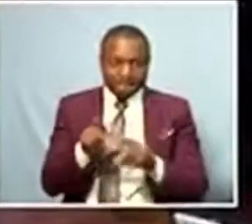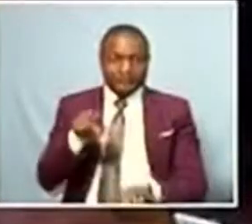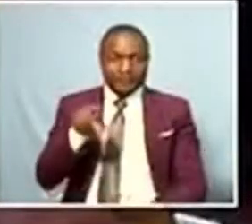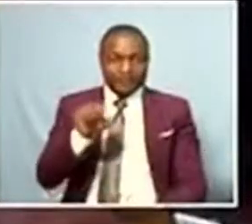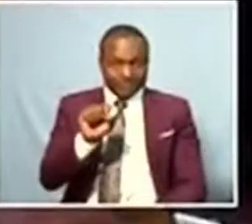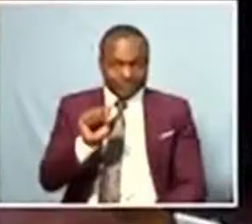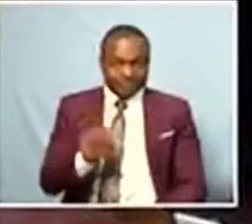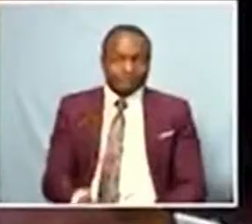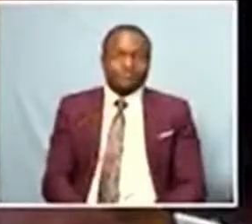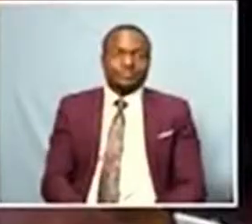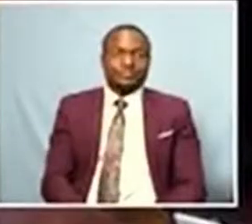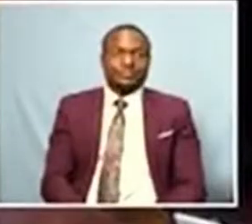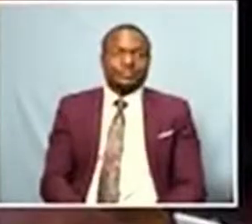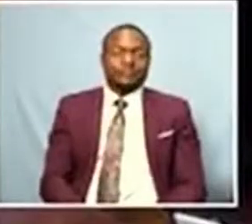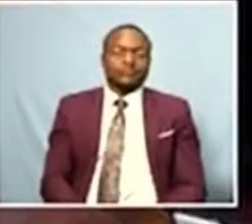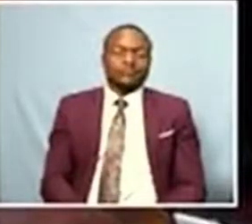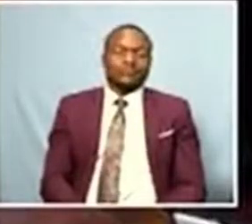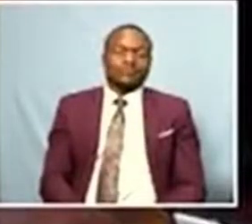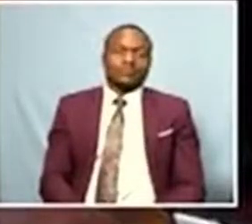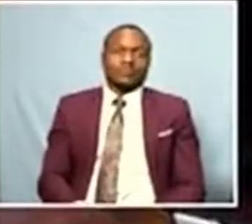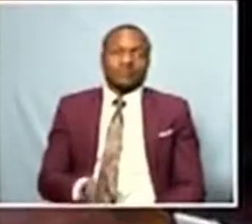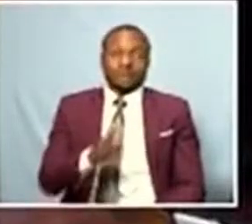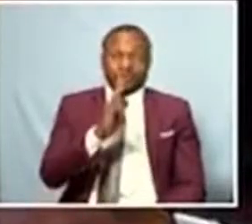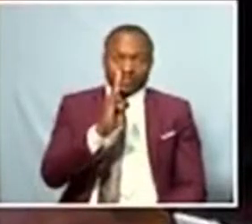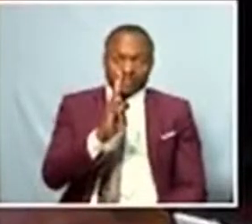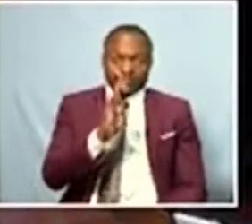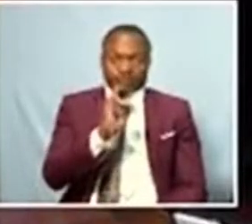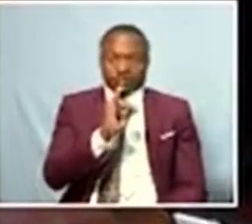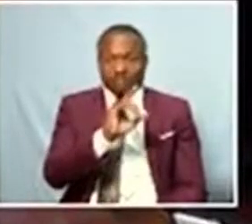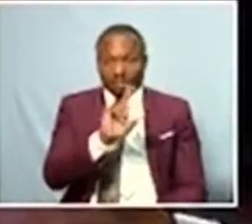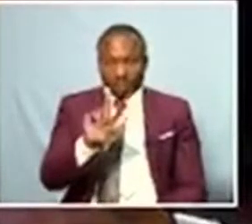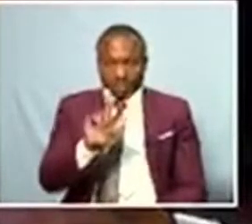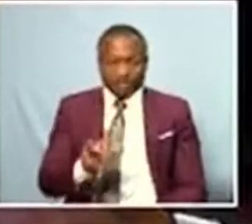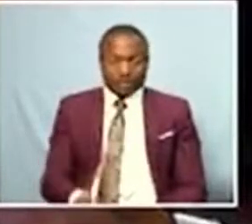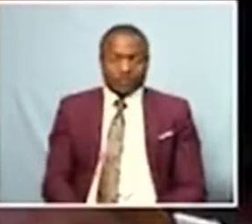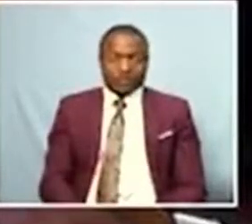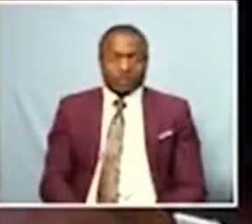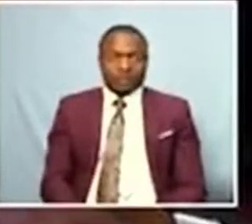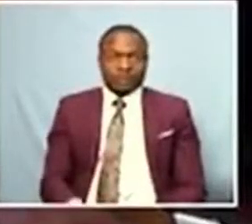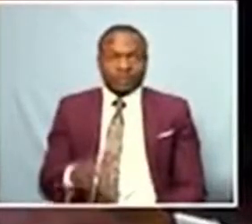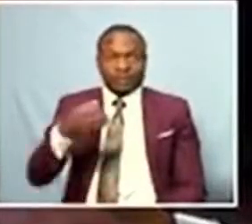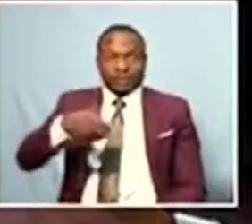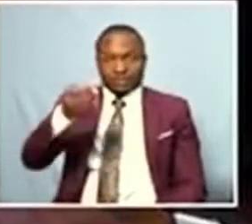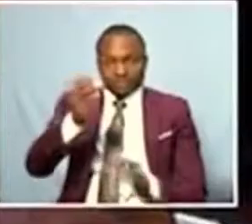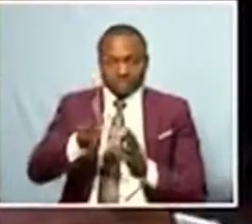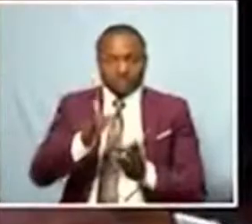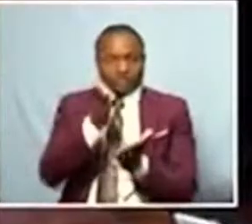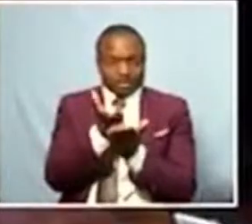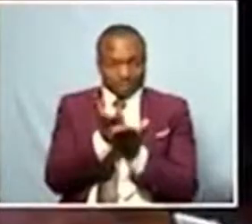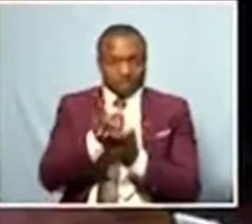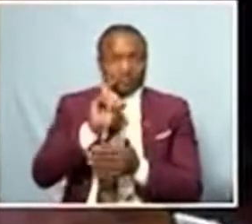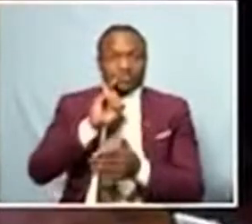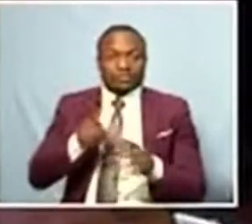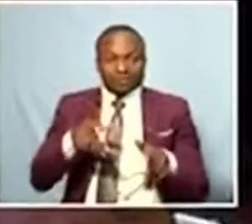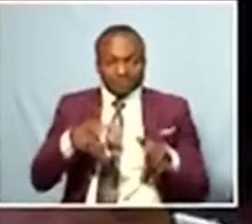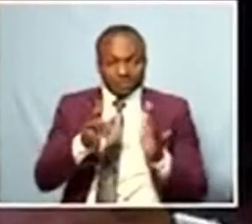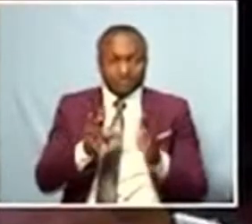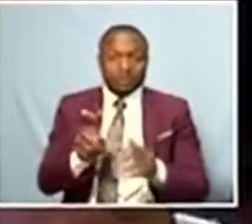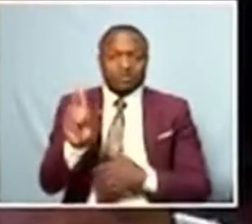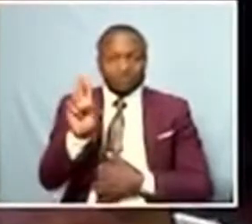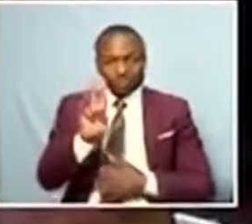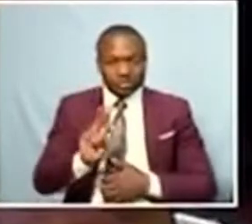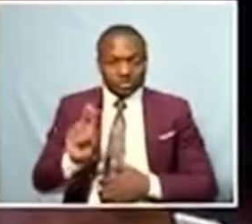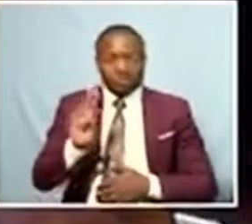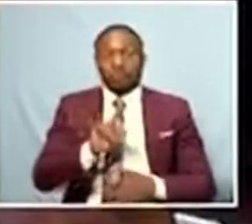PS, in the bill, I think the owners are proposing that they should be allowed to use the